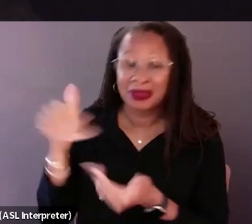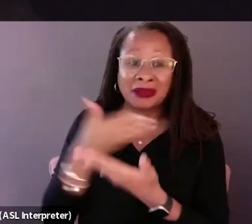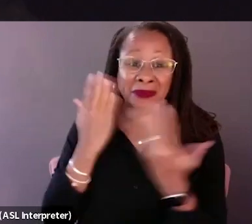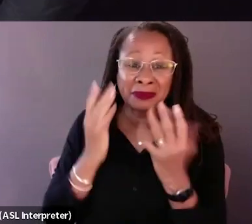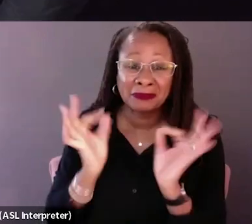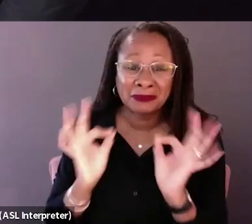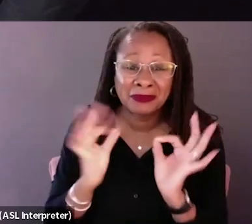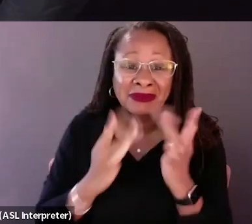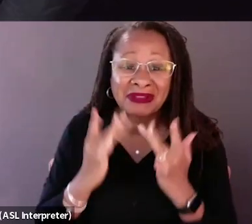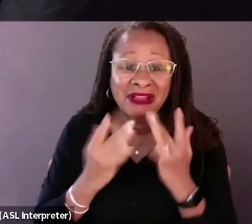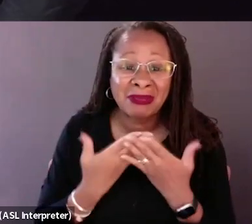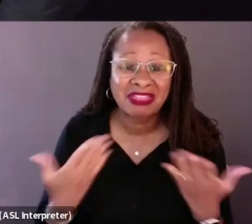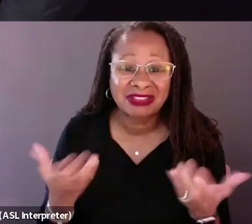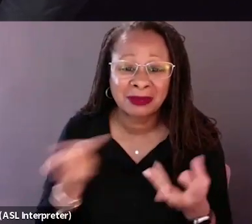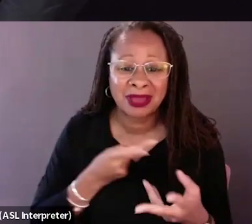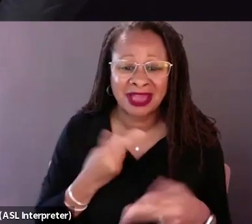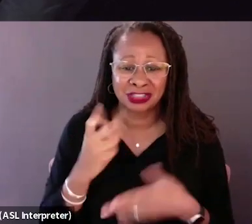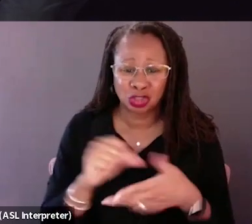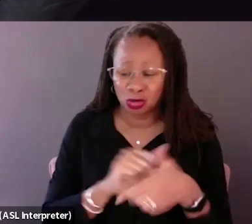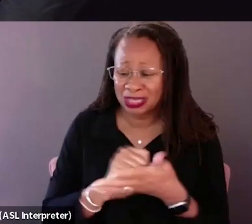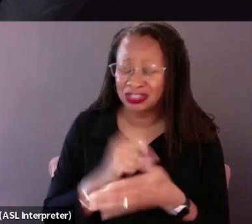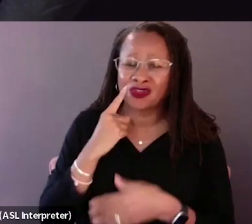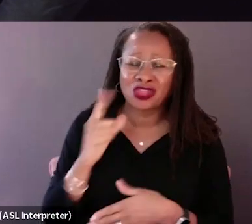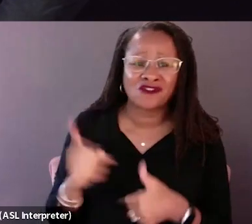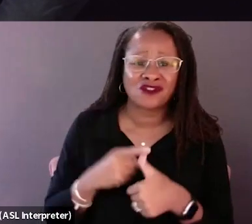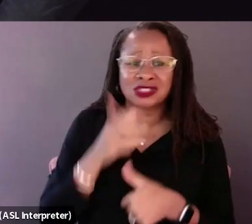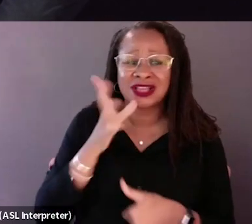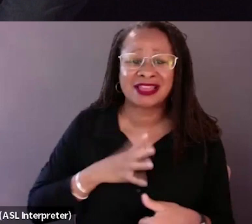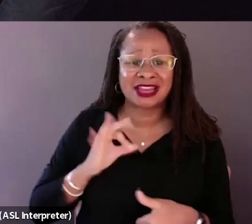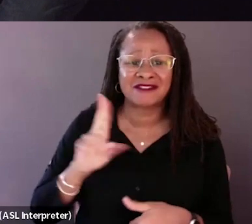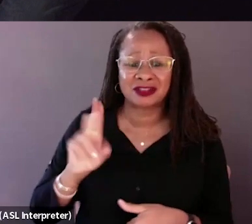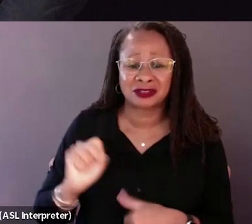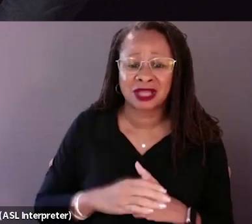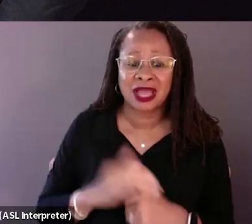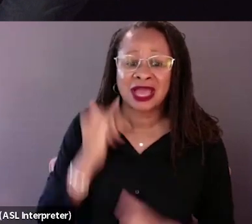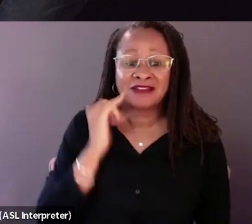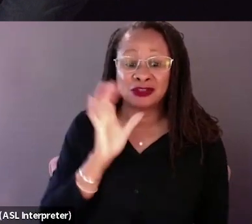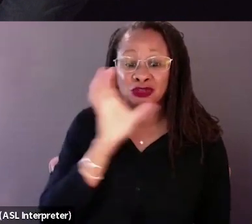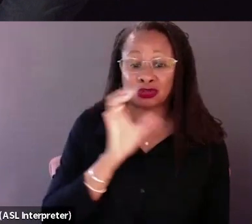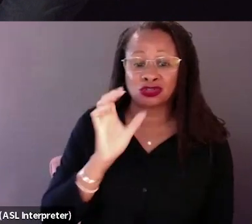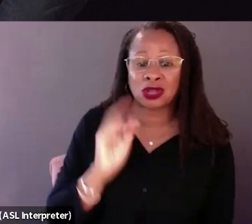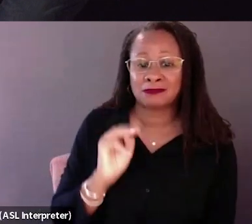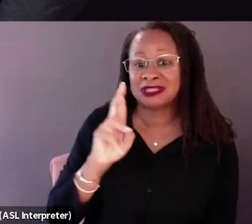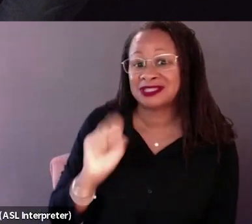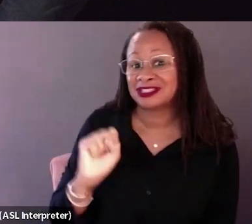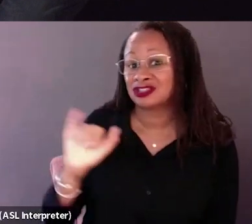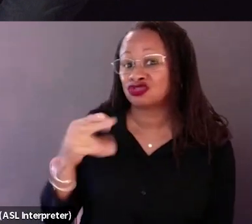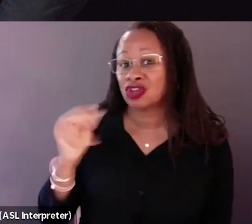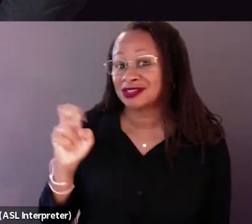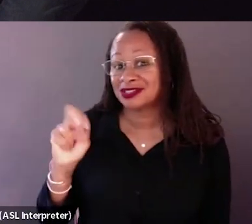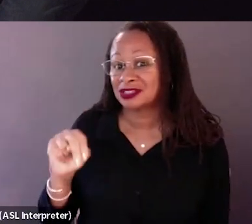that's odd. There shouldn't be 2 pages for the First Lady of the United States. And then if you search Mrs. Johnson, no name, a little bit